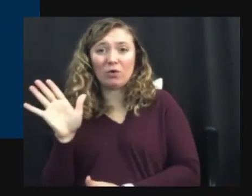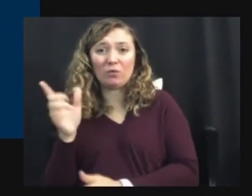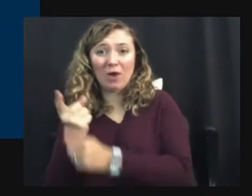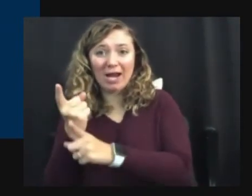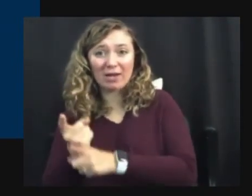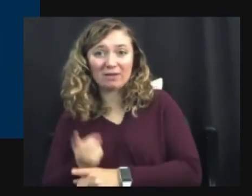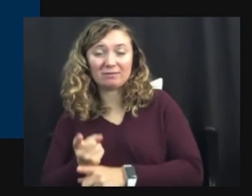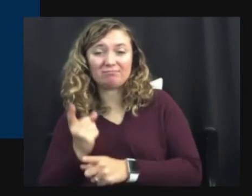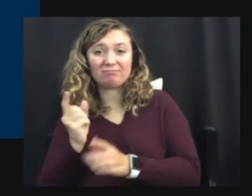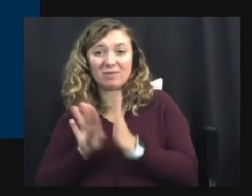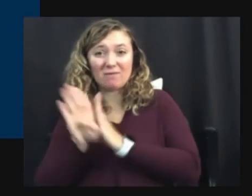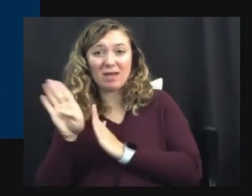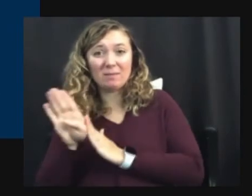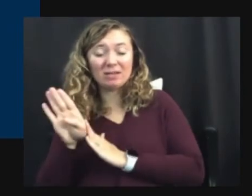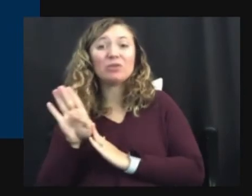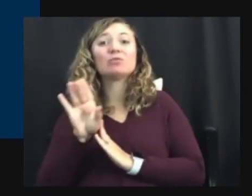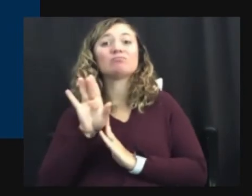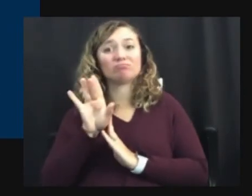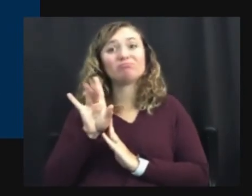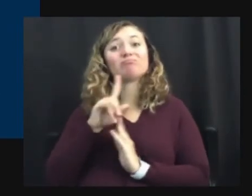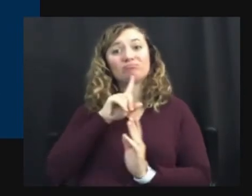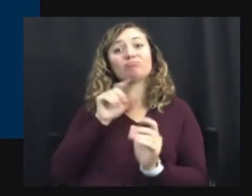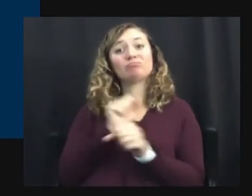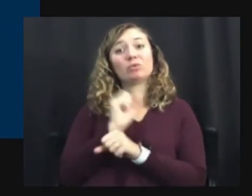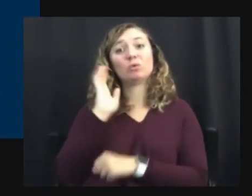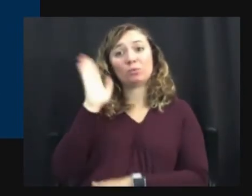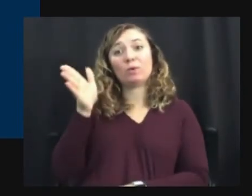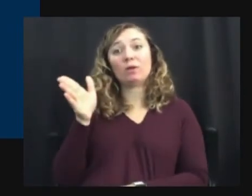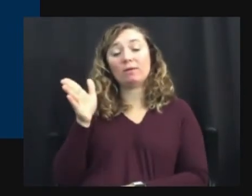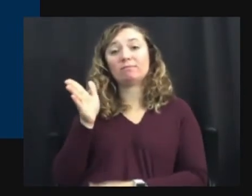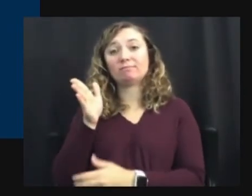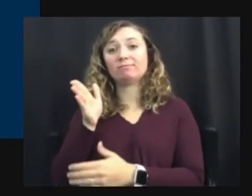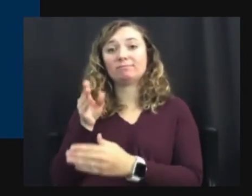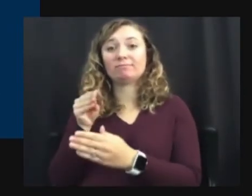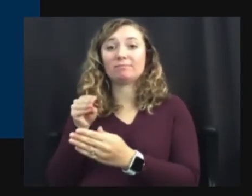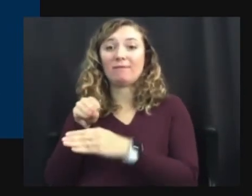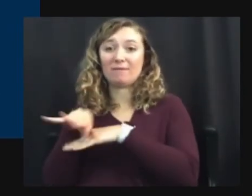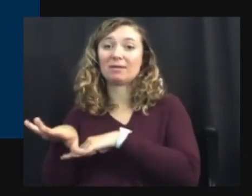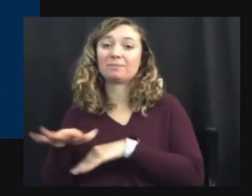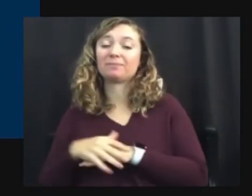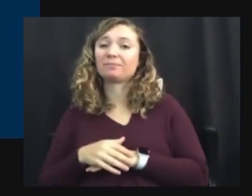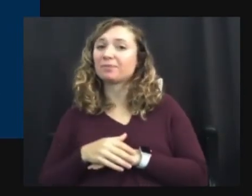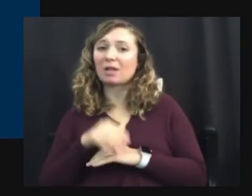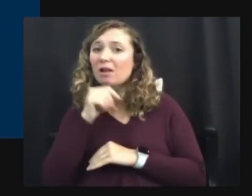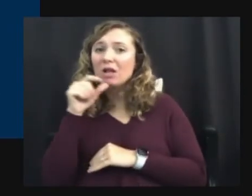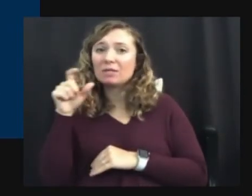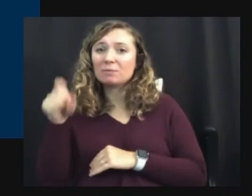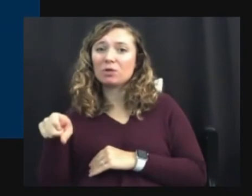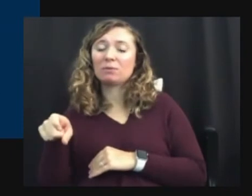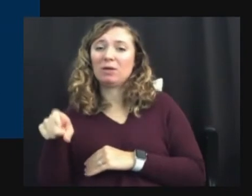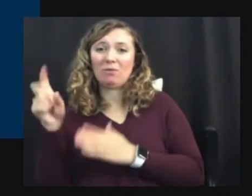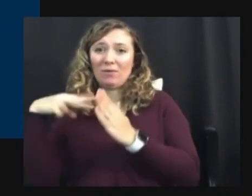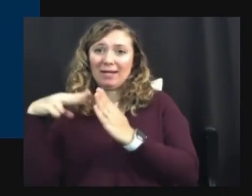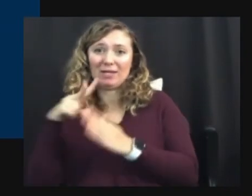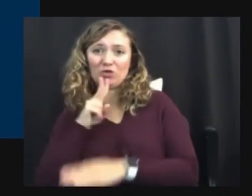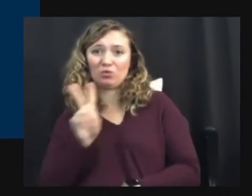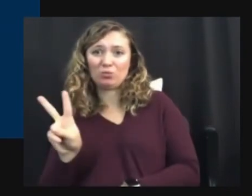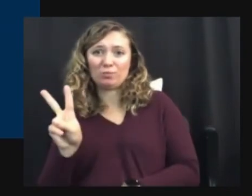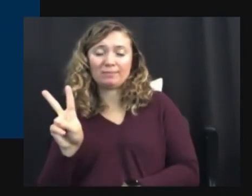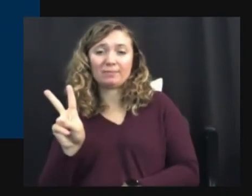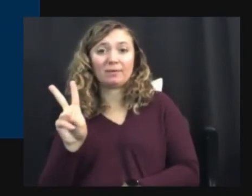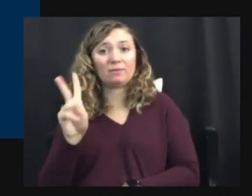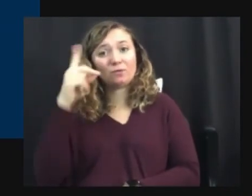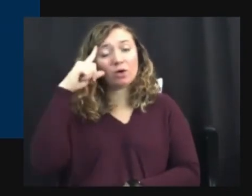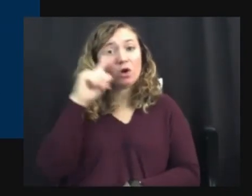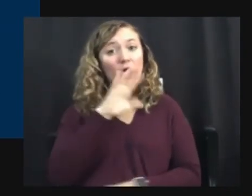supposed to be trying to read at age 2 for most kids. So when you have an autistic child, there's a whole lot